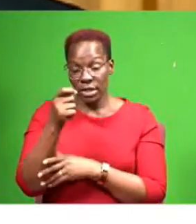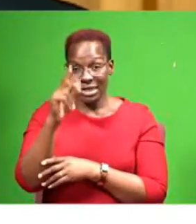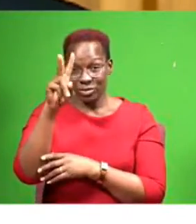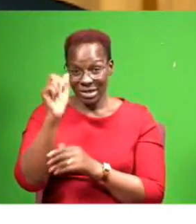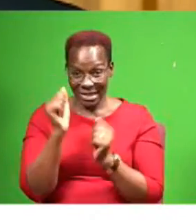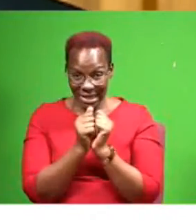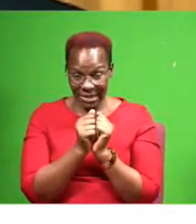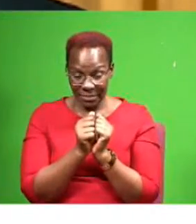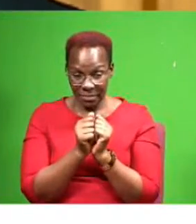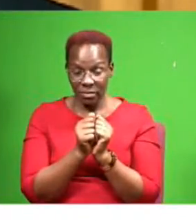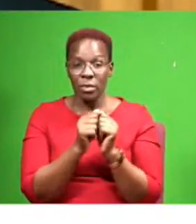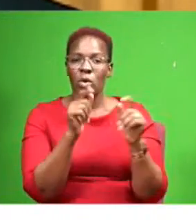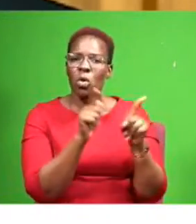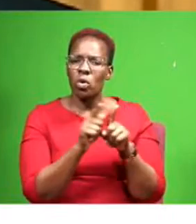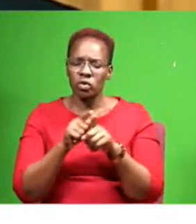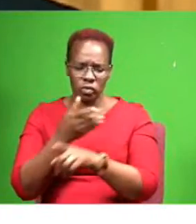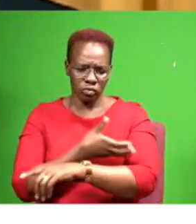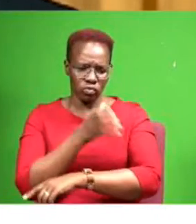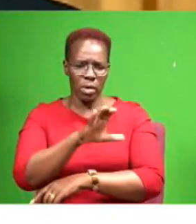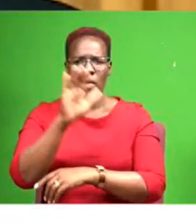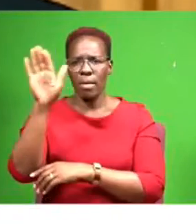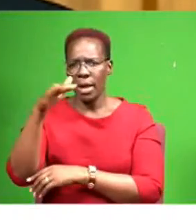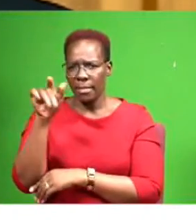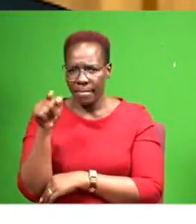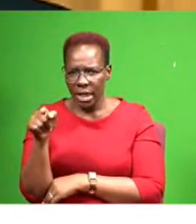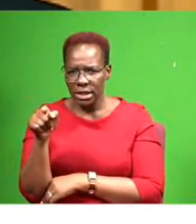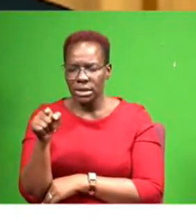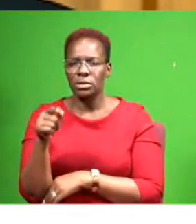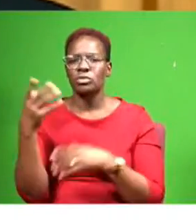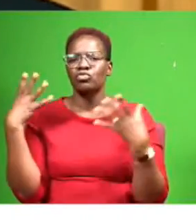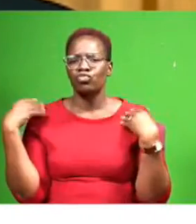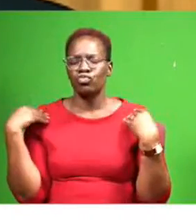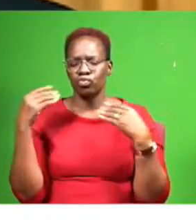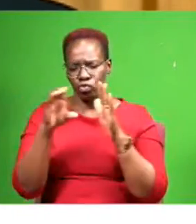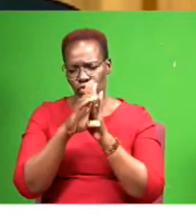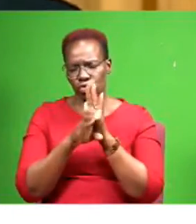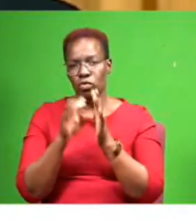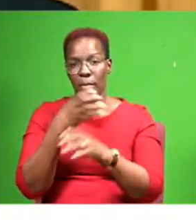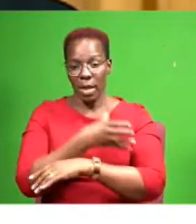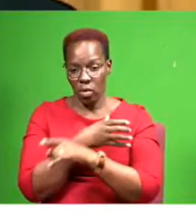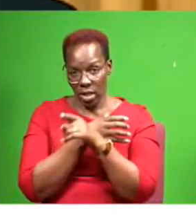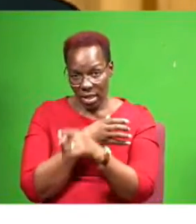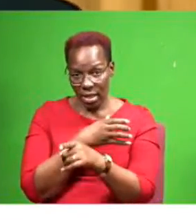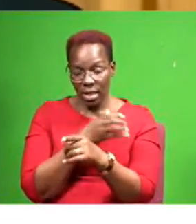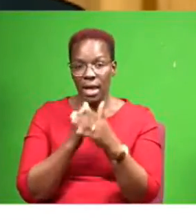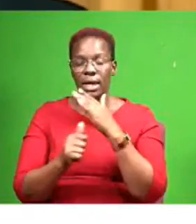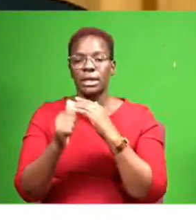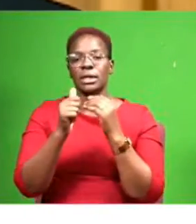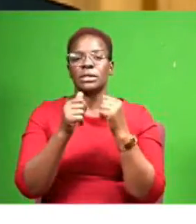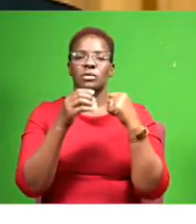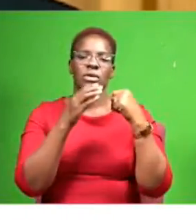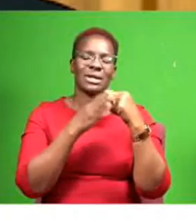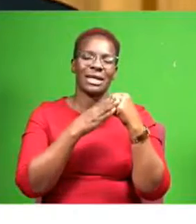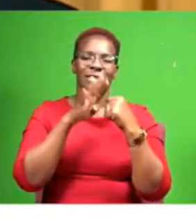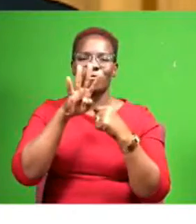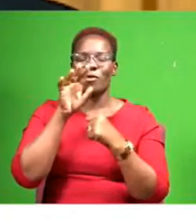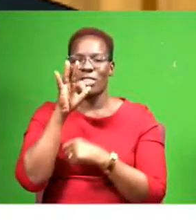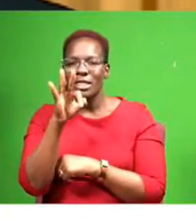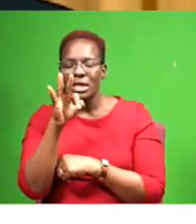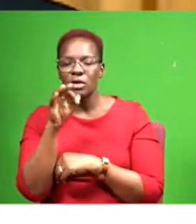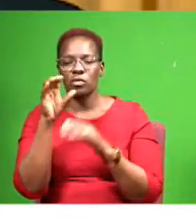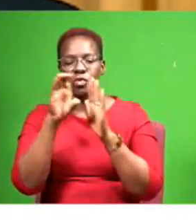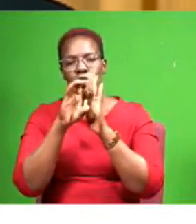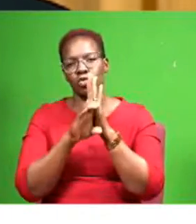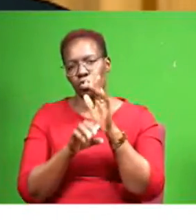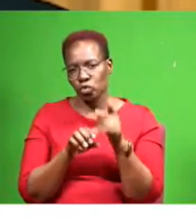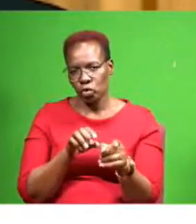2010 also empowers Parliament to exercise constituted power under Article 94(3) of the